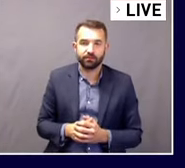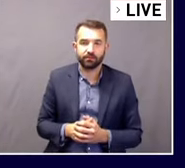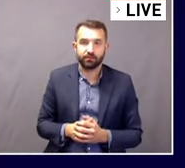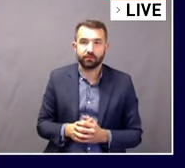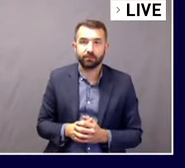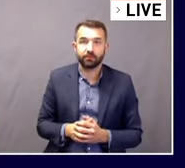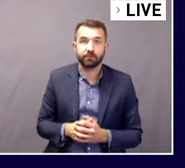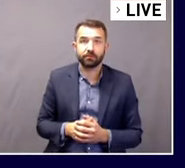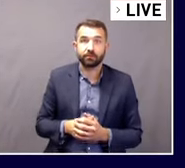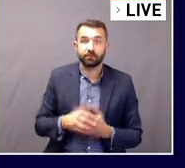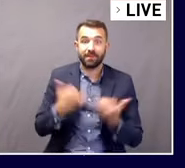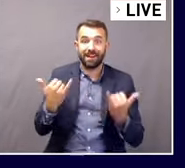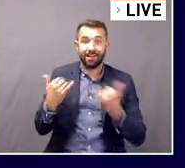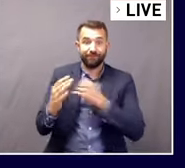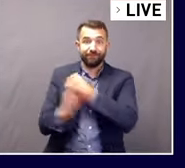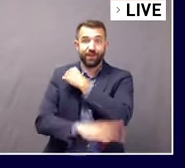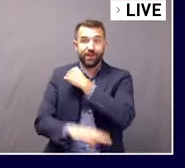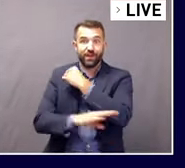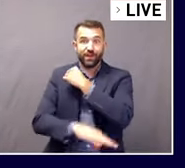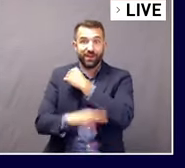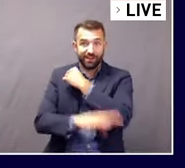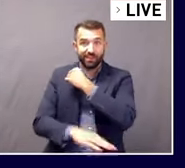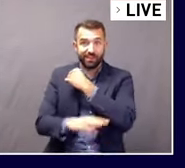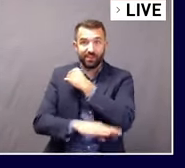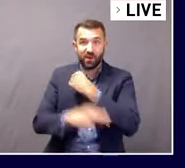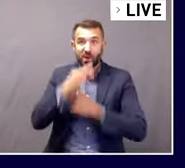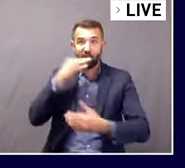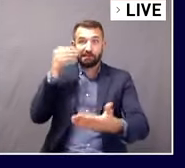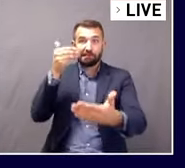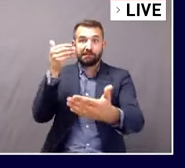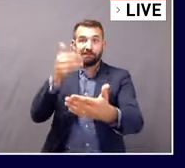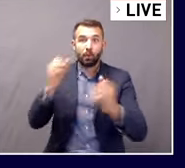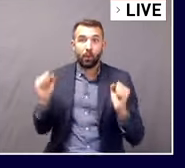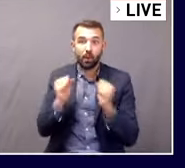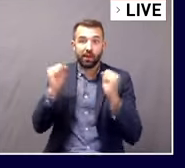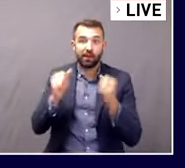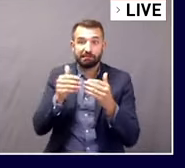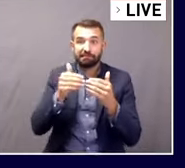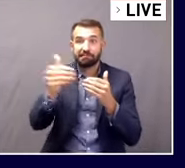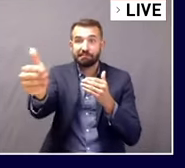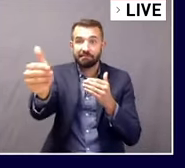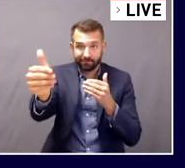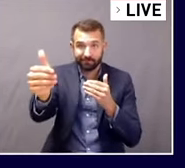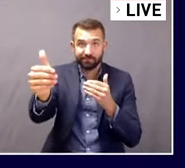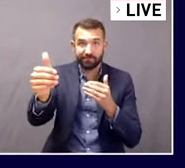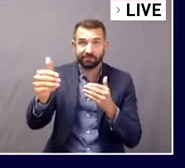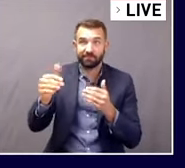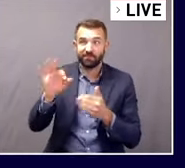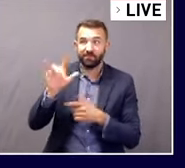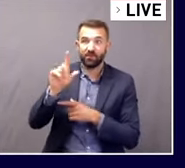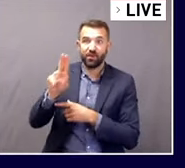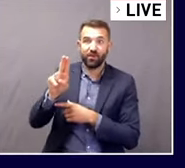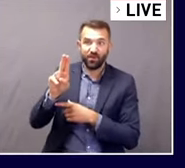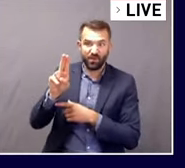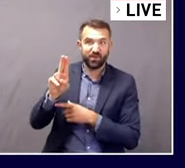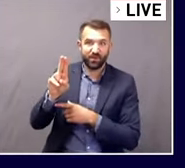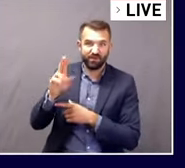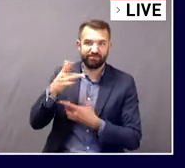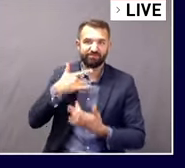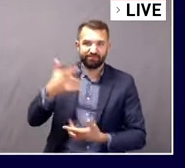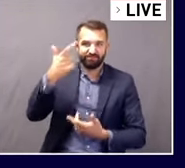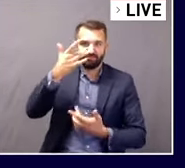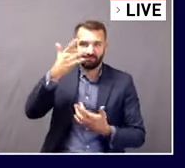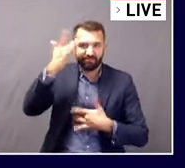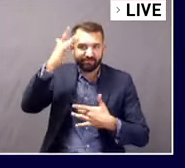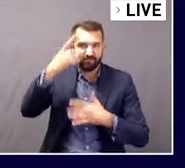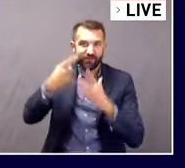fall and into the winter, on the doorstep of flu season, The possibility of two